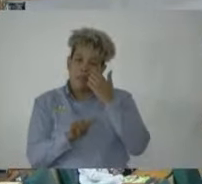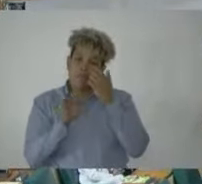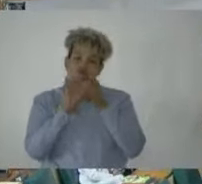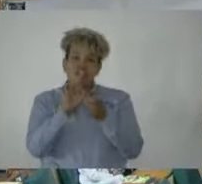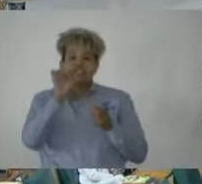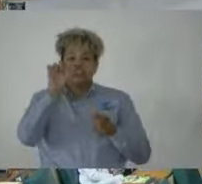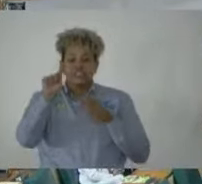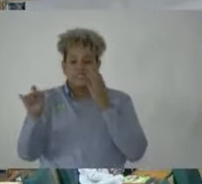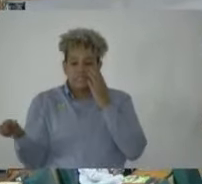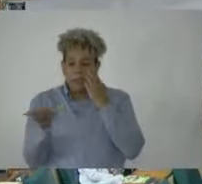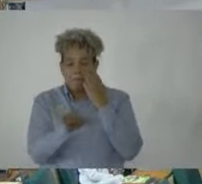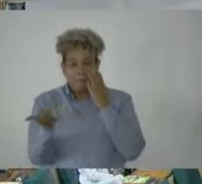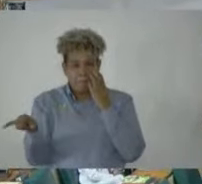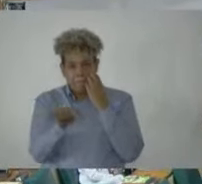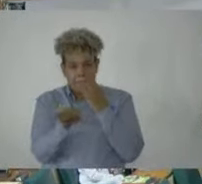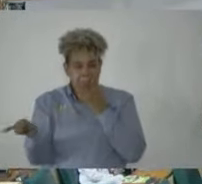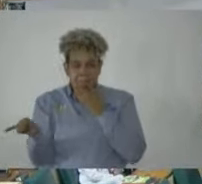GCT.